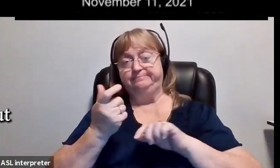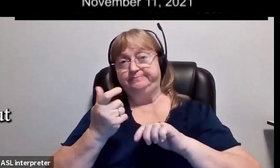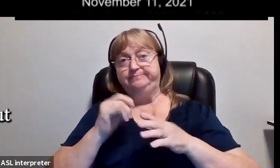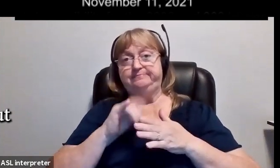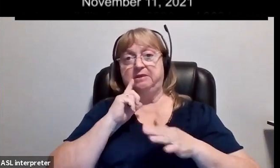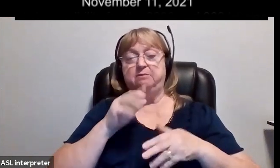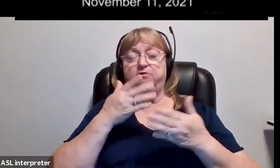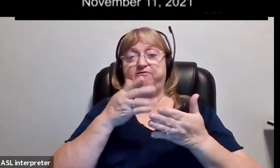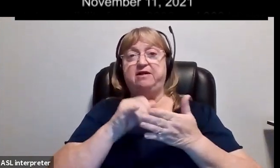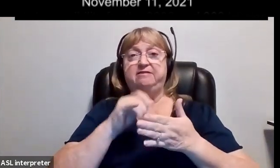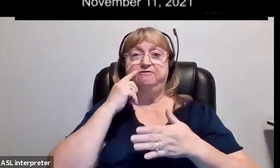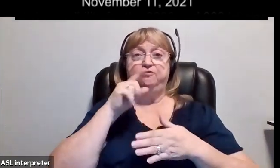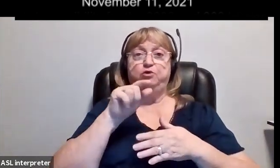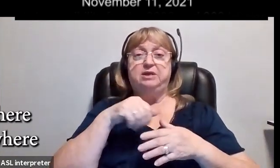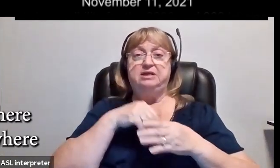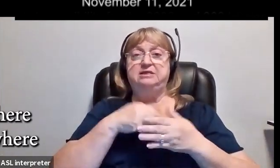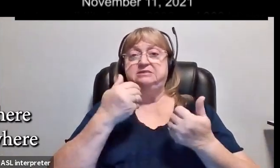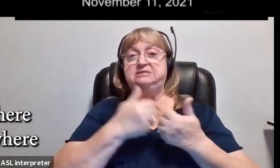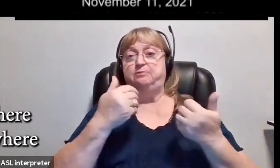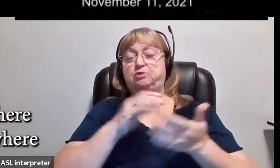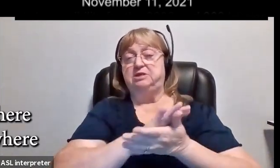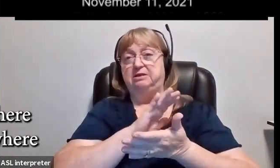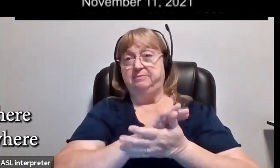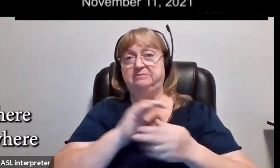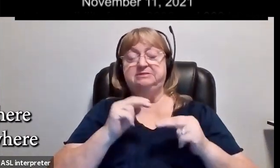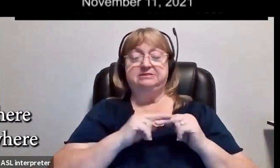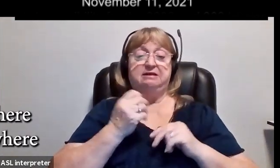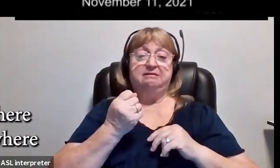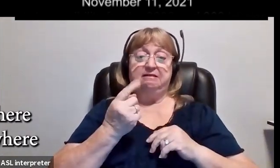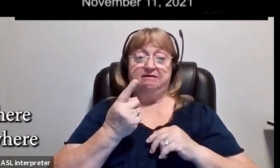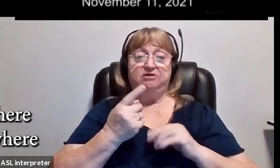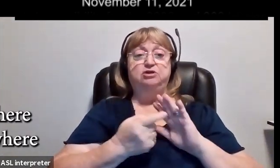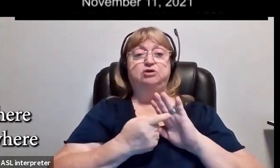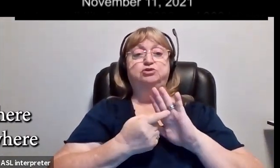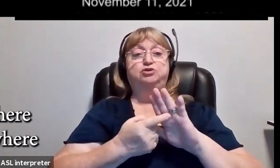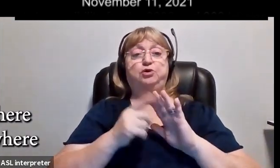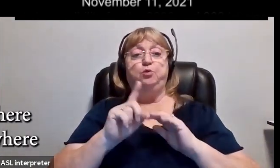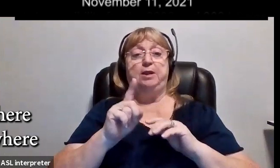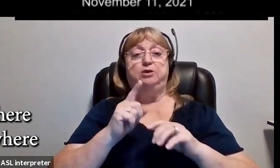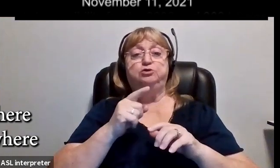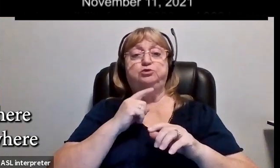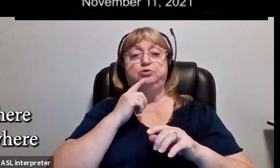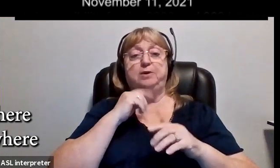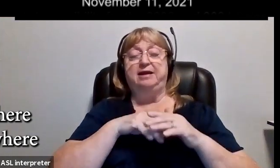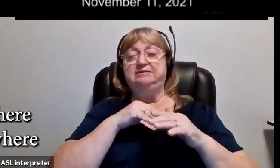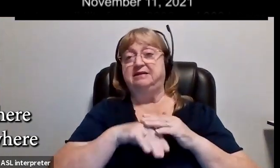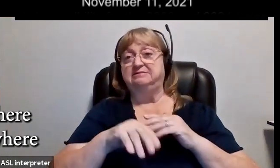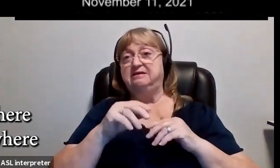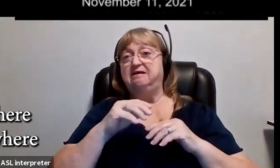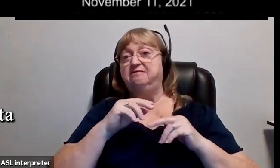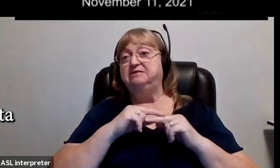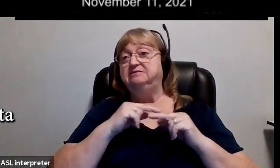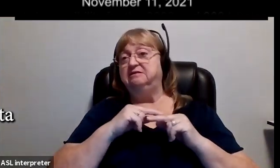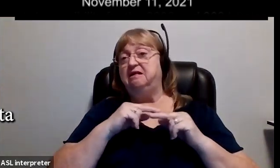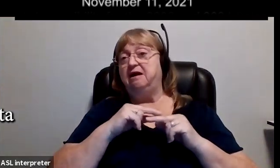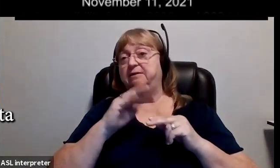provide those to you in a separate document. So we're on slide 11, showing you where to access the slide master, which is